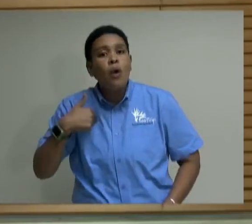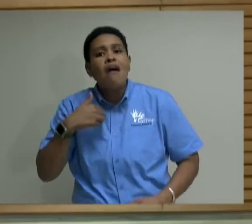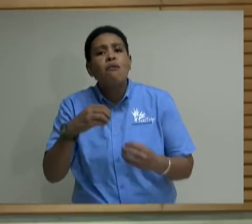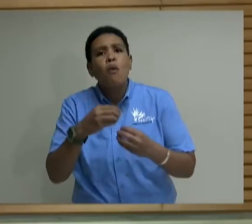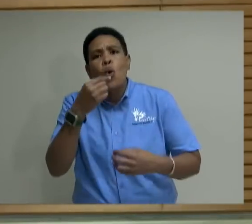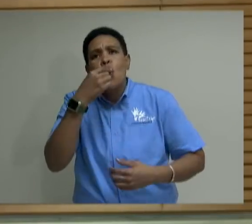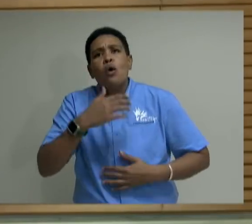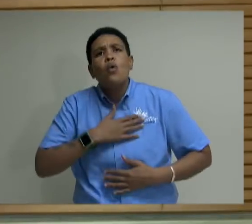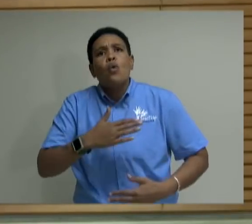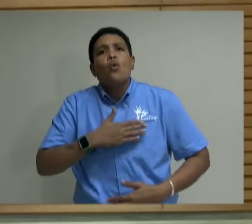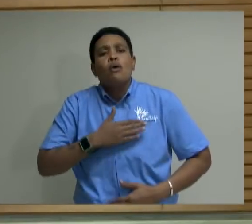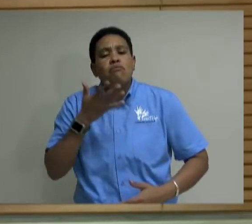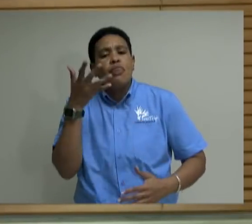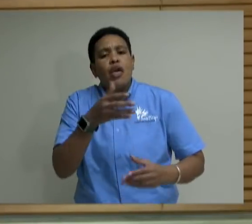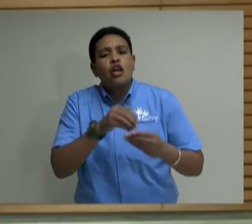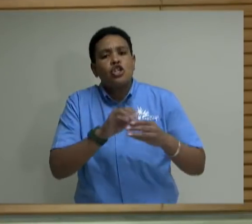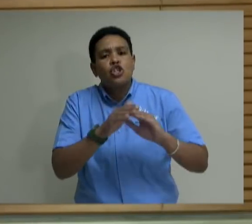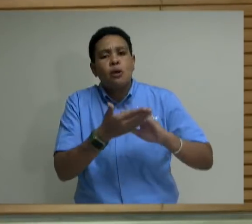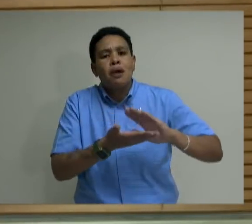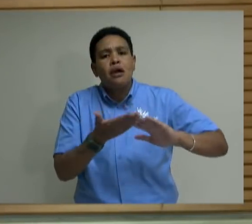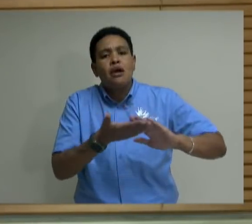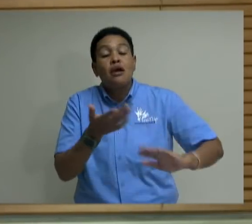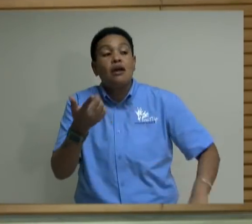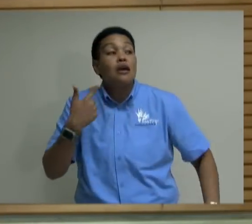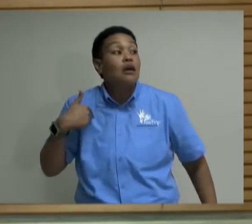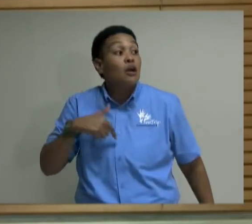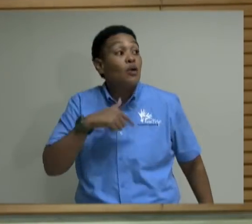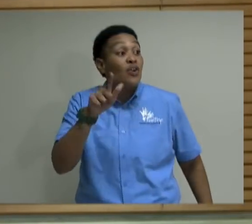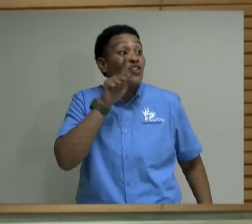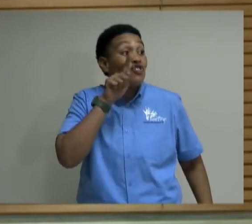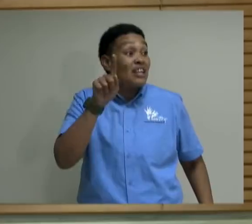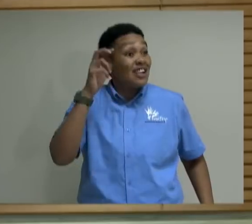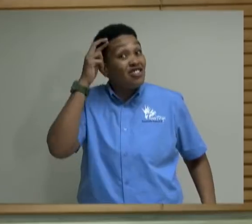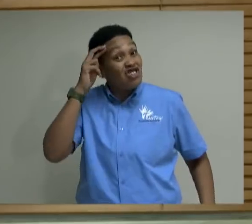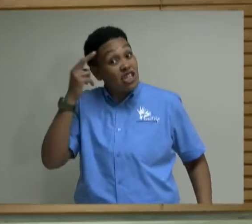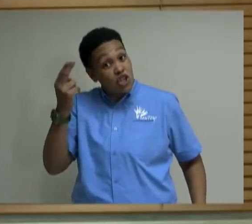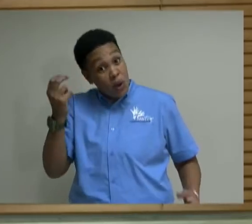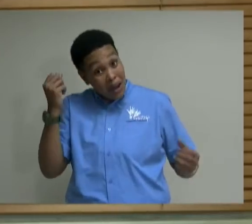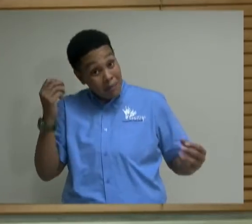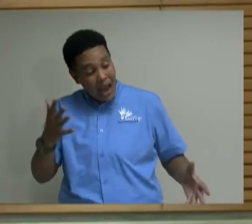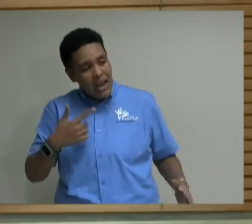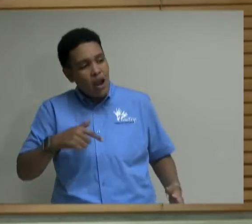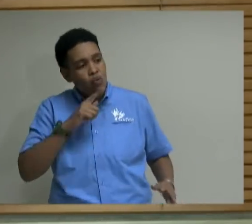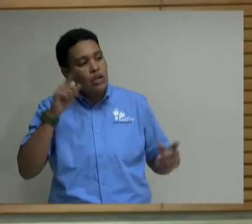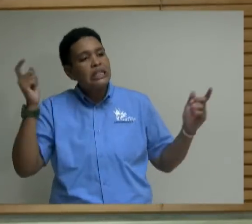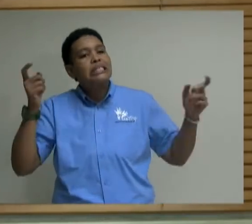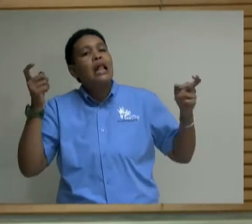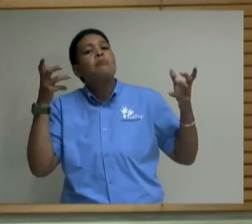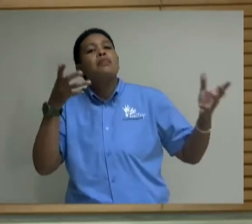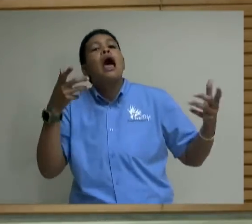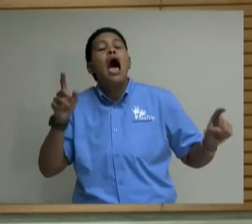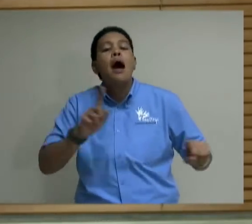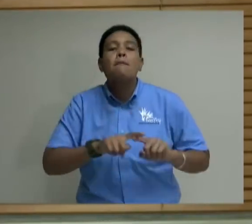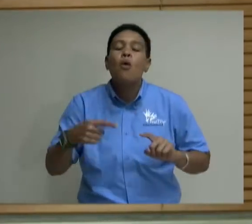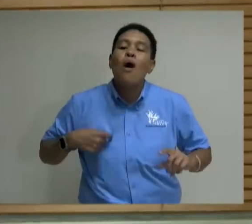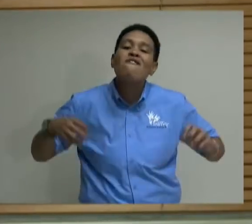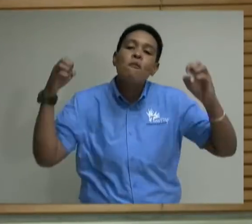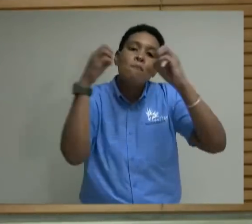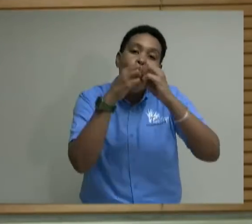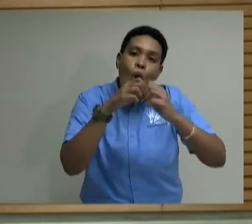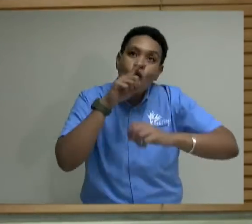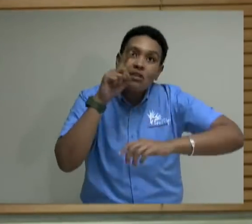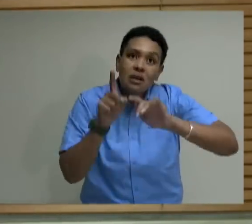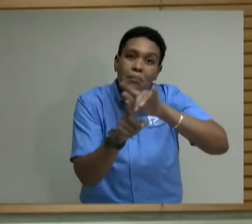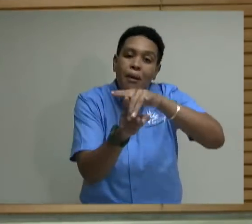ventilators arriving in the country. We have had a reason to use as many, and we celebrate that. But we have more that have come